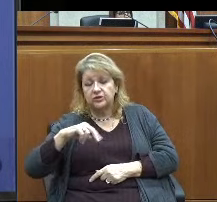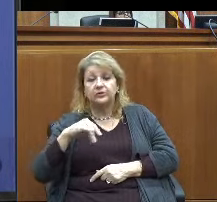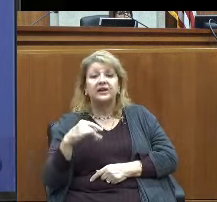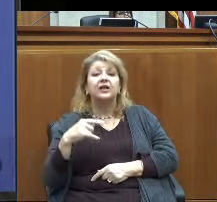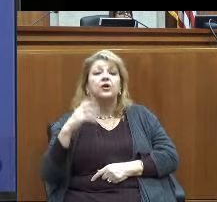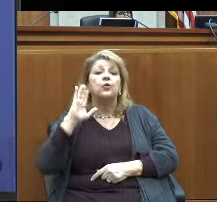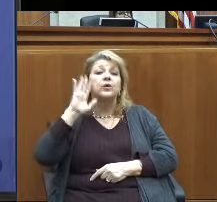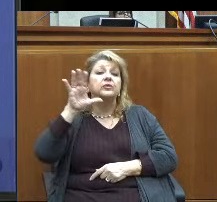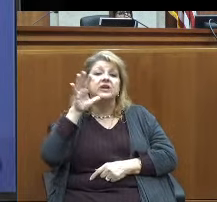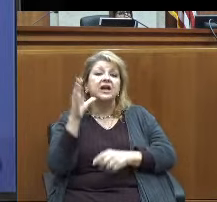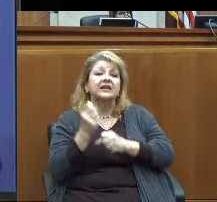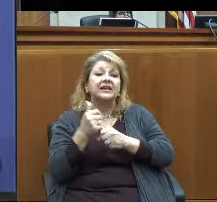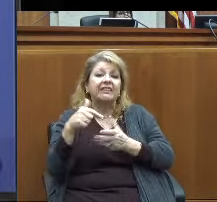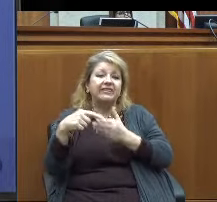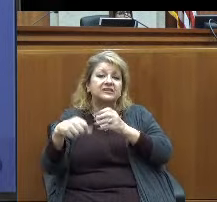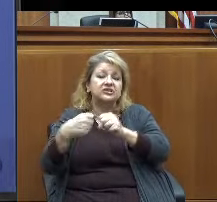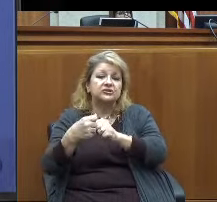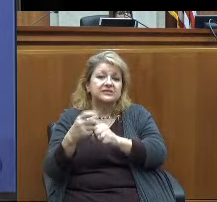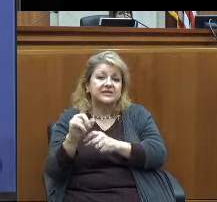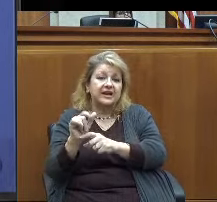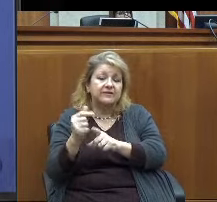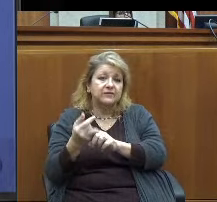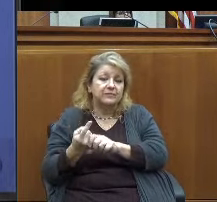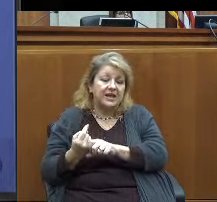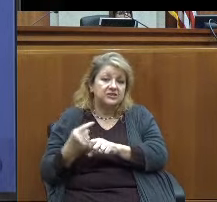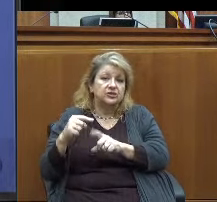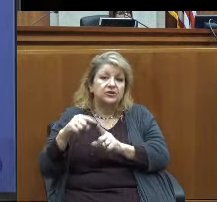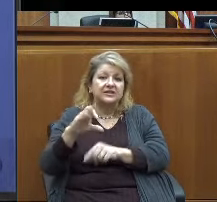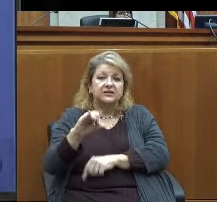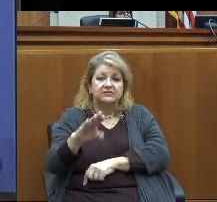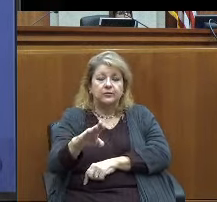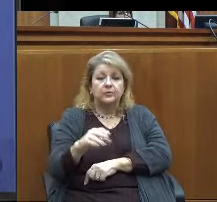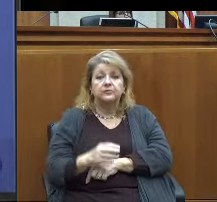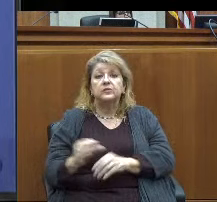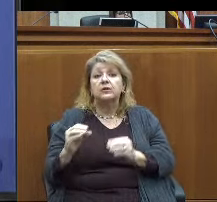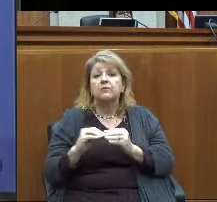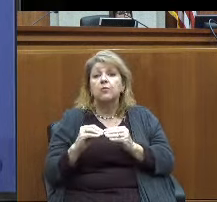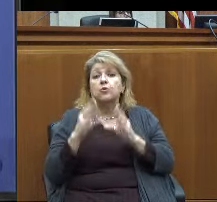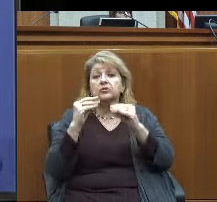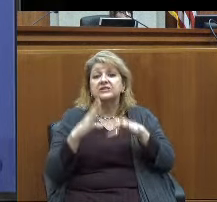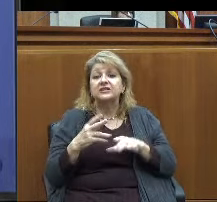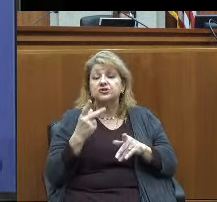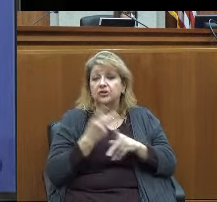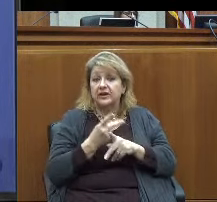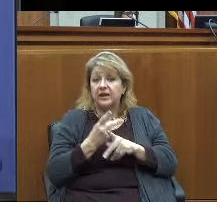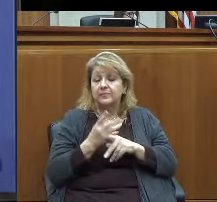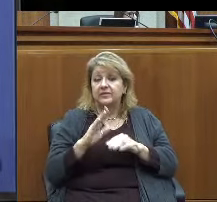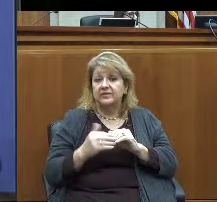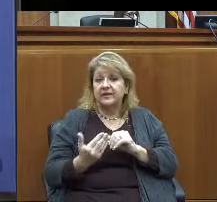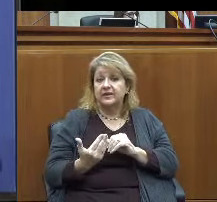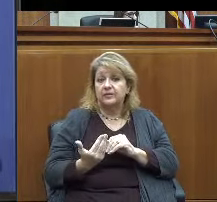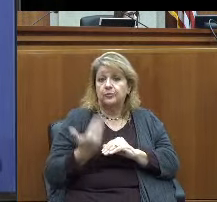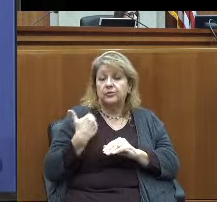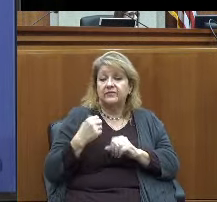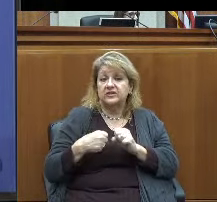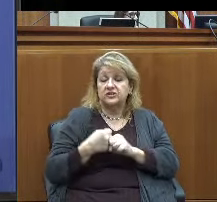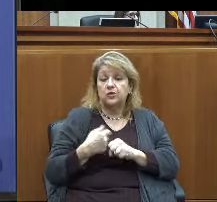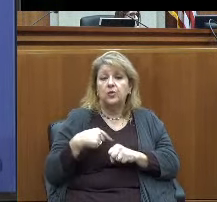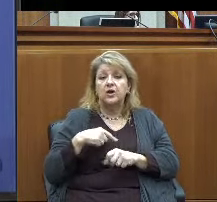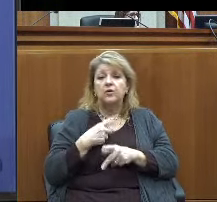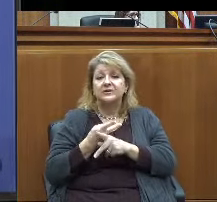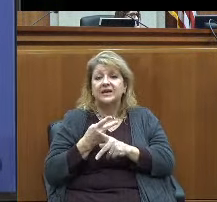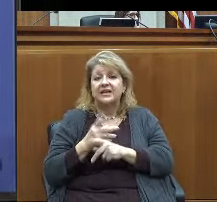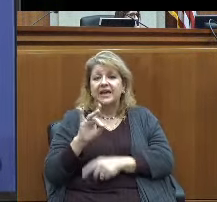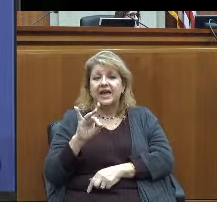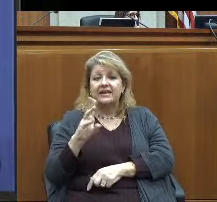February. More teachers are being retained than the previous year. Louisiana is retaining 86% of